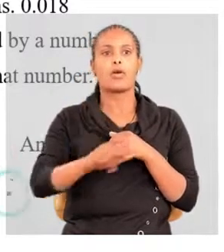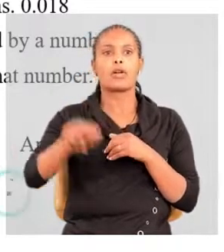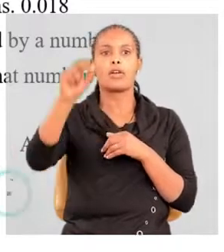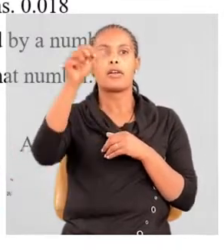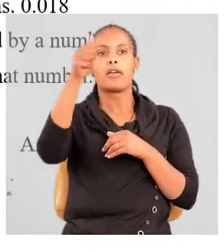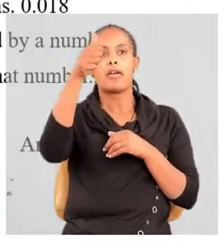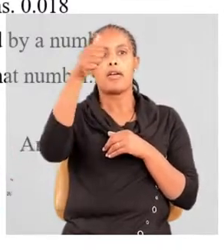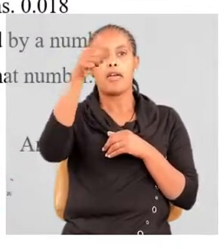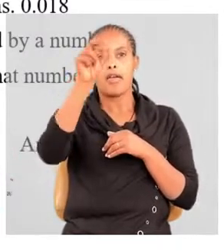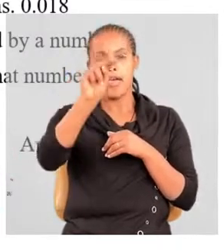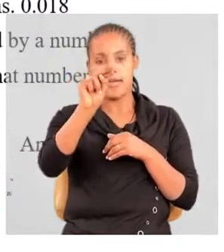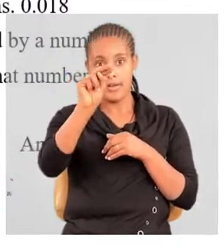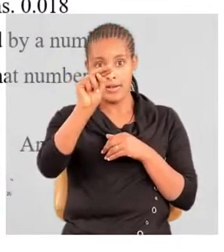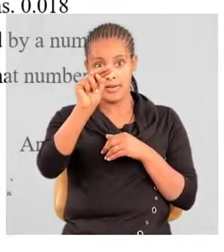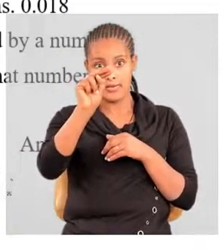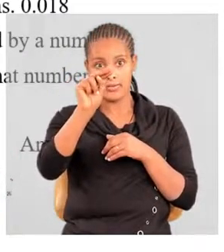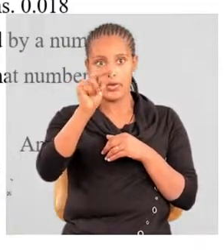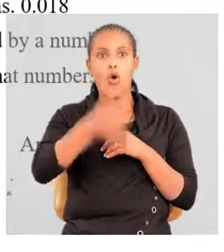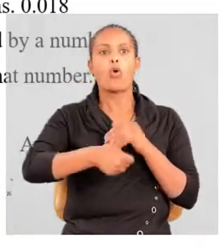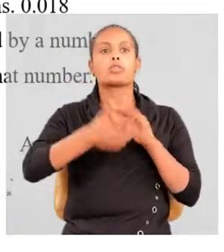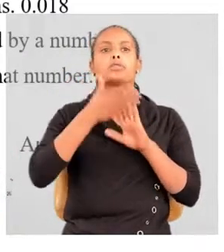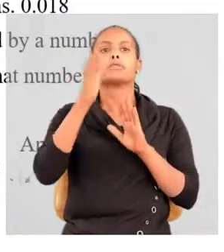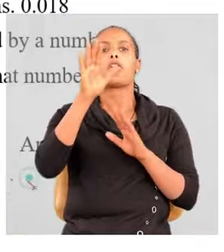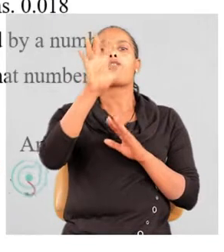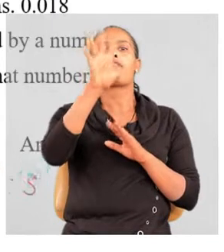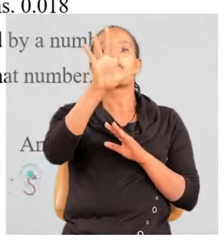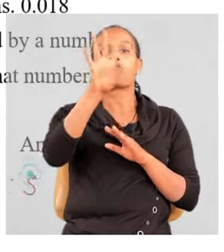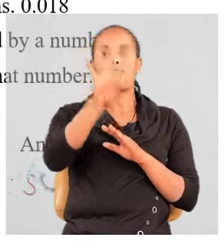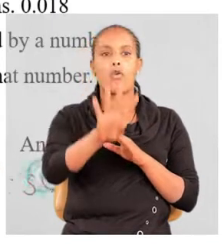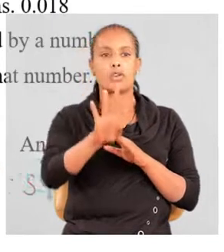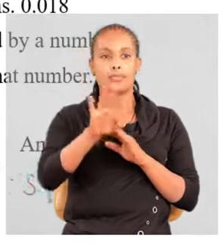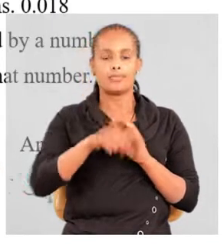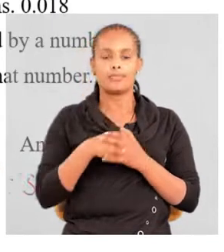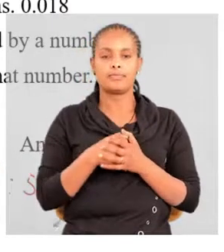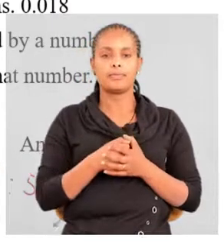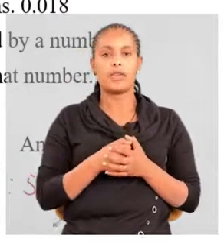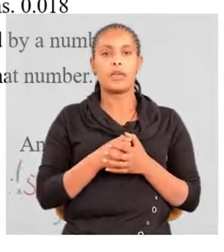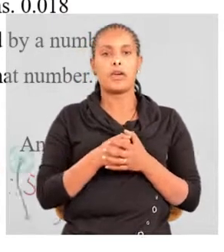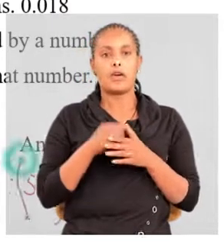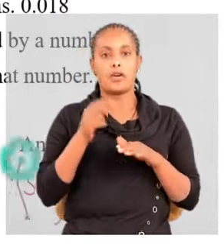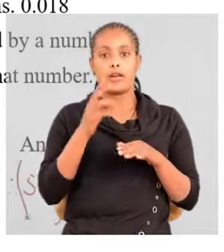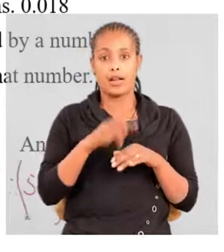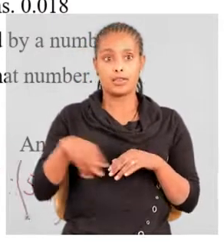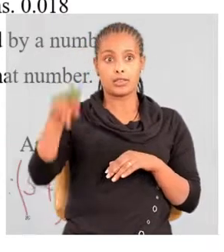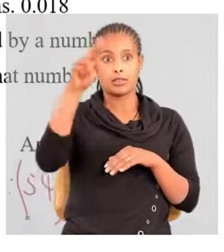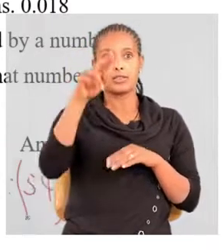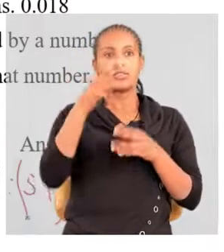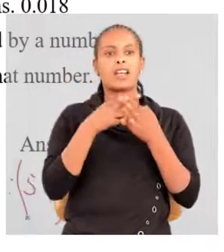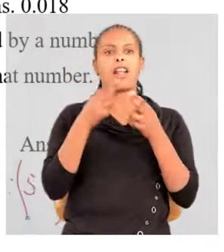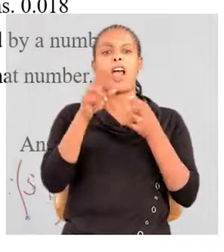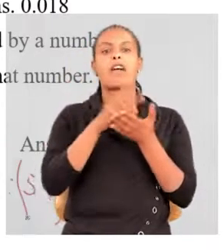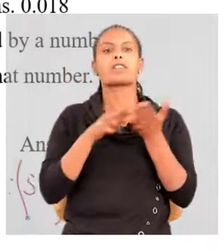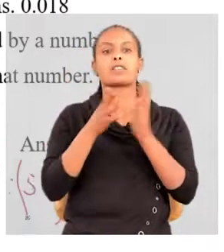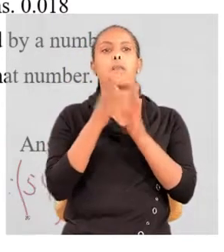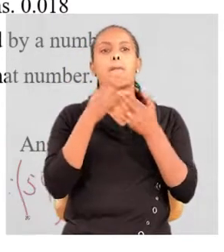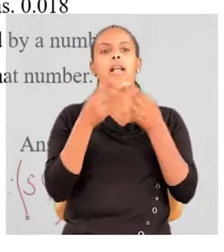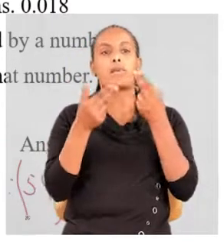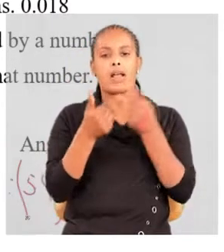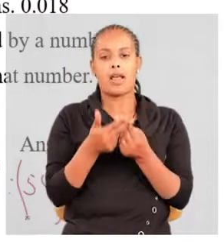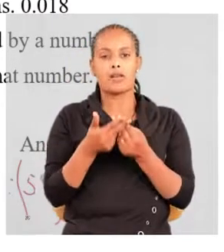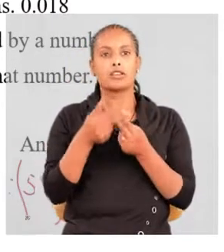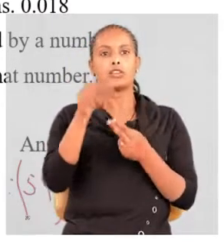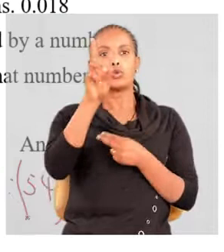equal the original Kc is 54. 54 raised to the reaction is multiplied